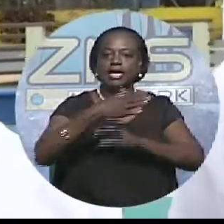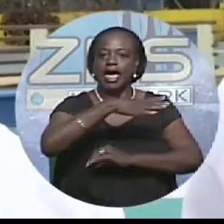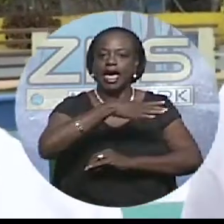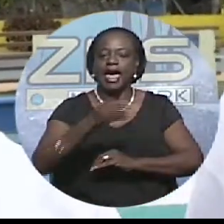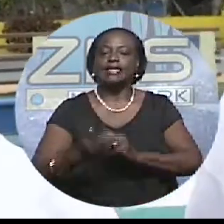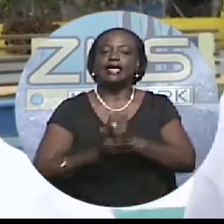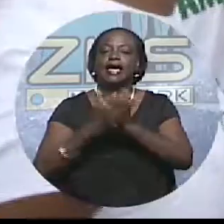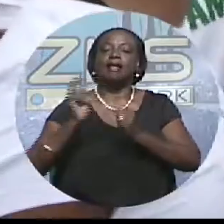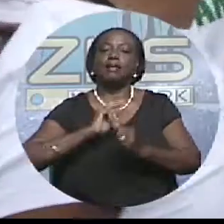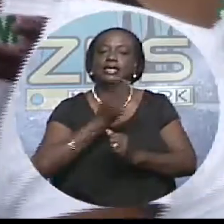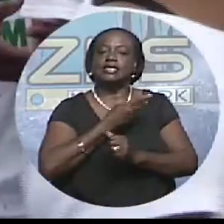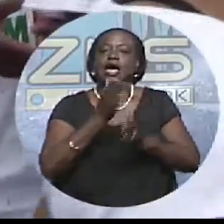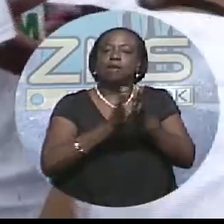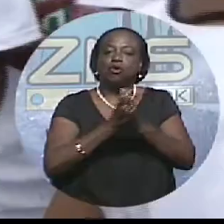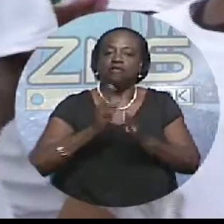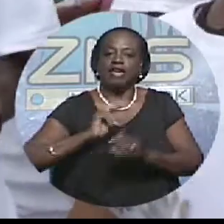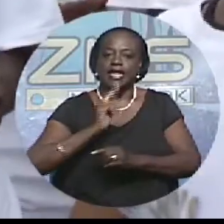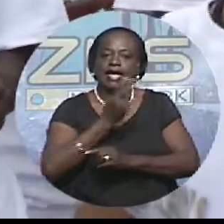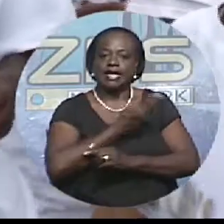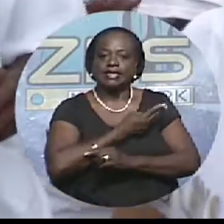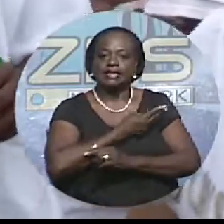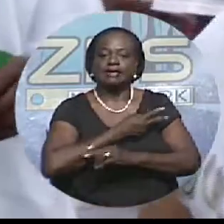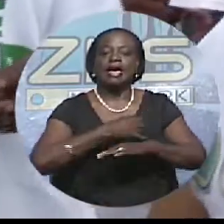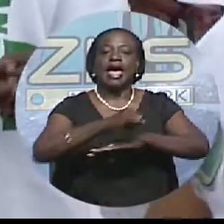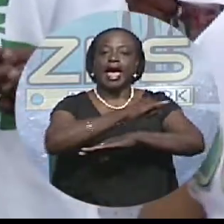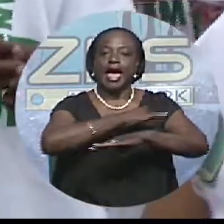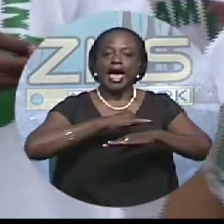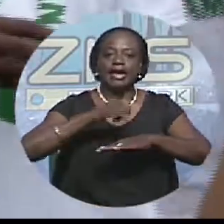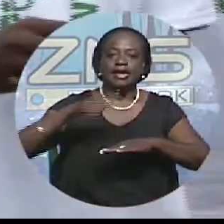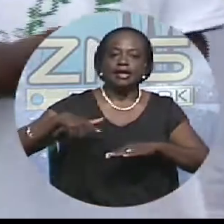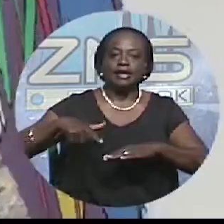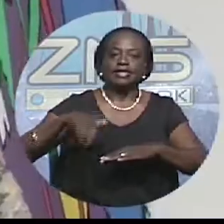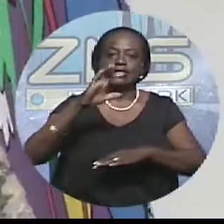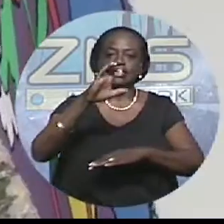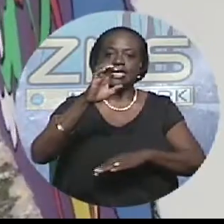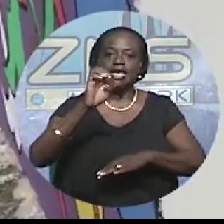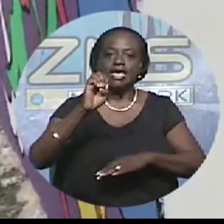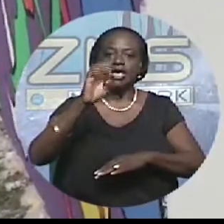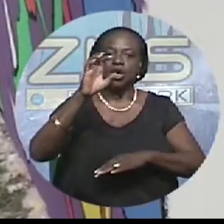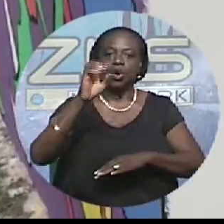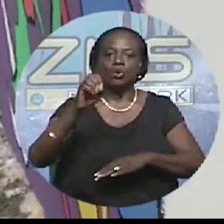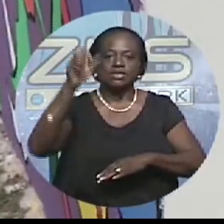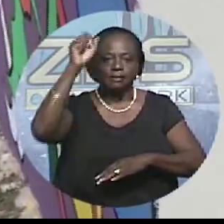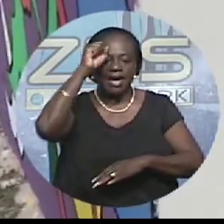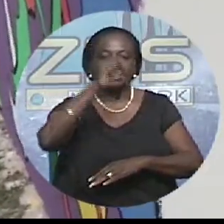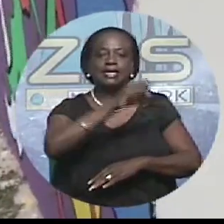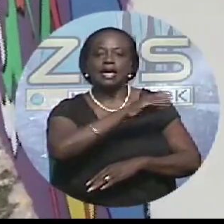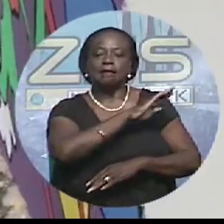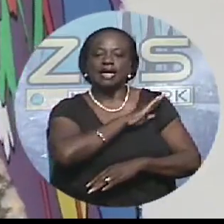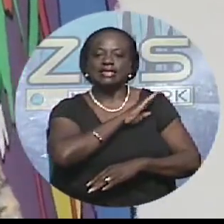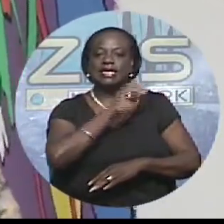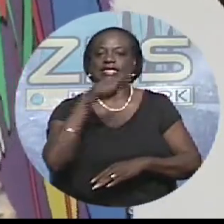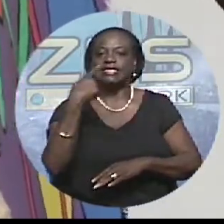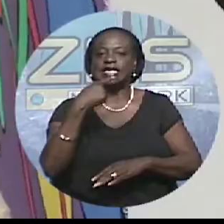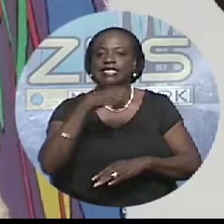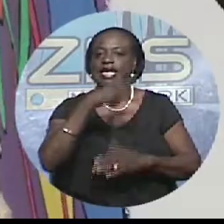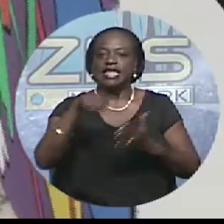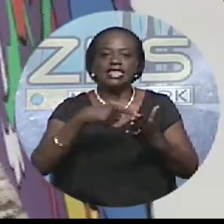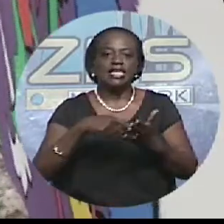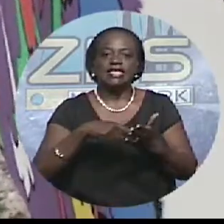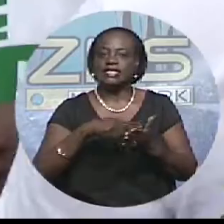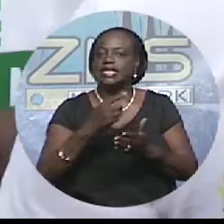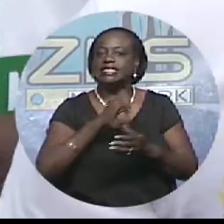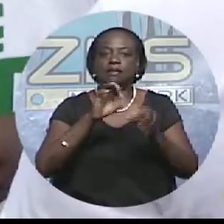like motivating us. Island Luck CEO Sebastian says these kind of community initiatives are crucial to the social development